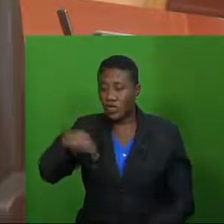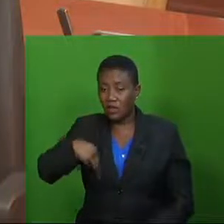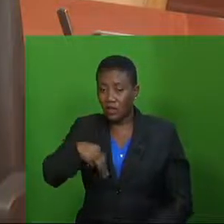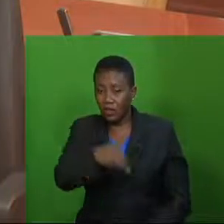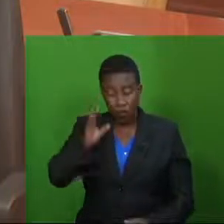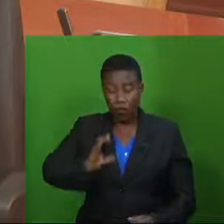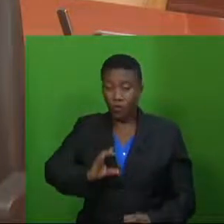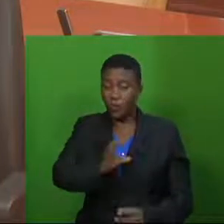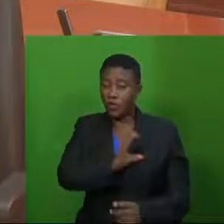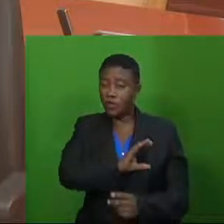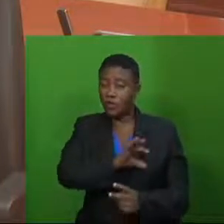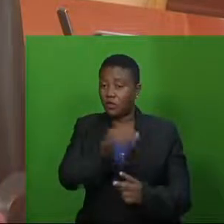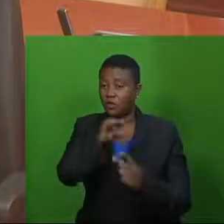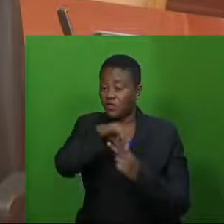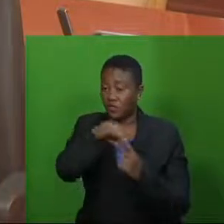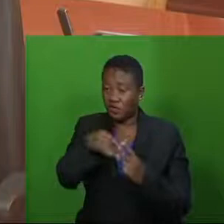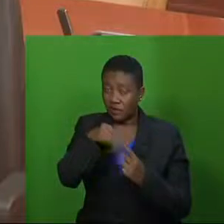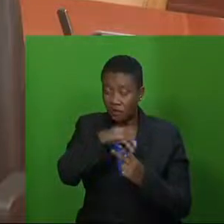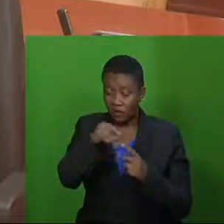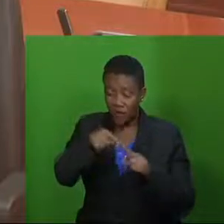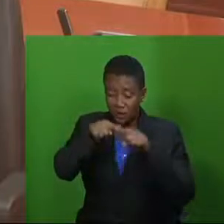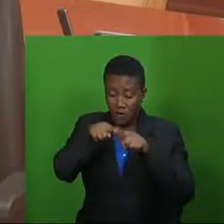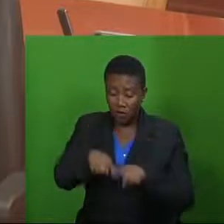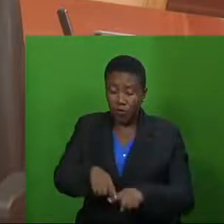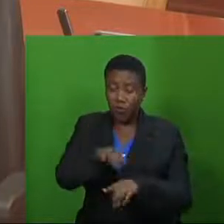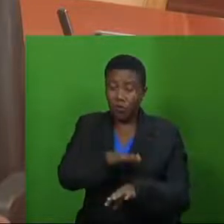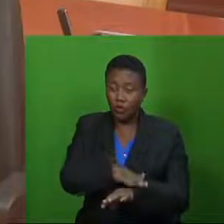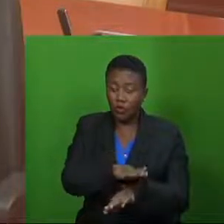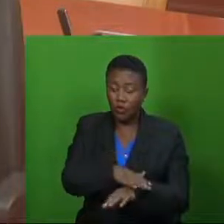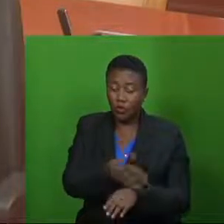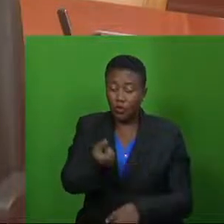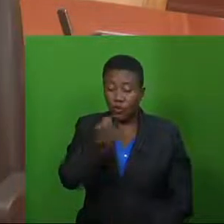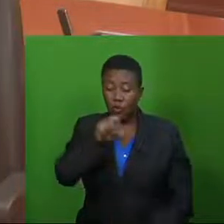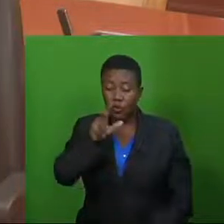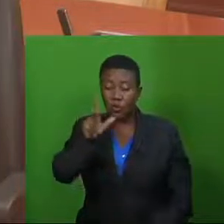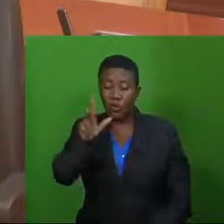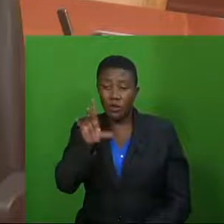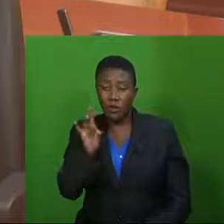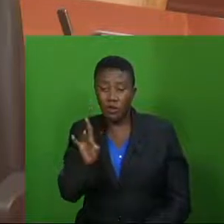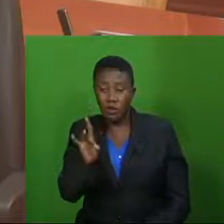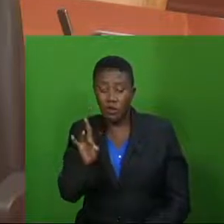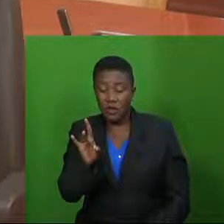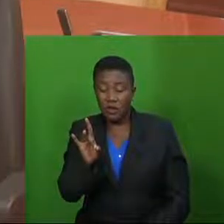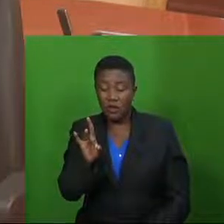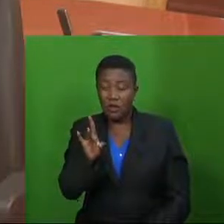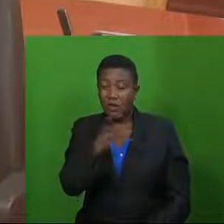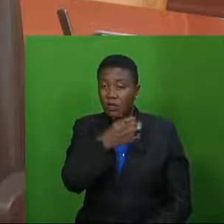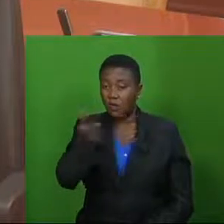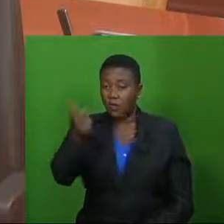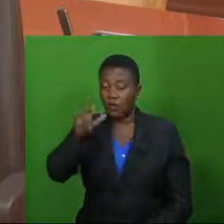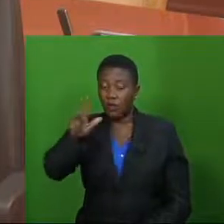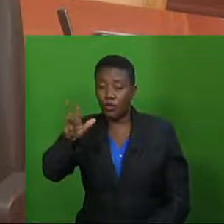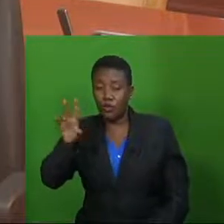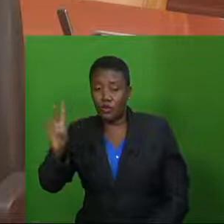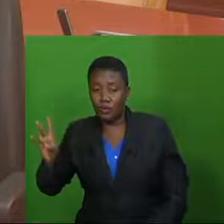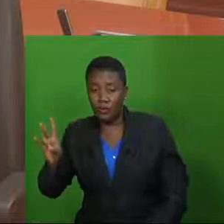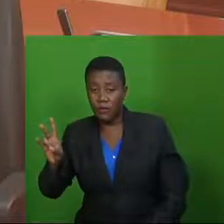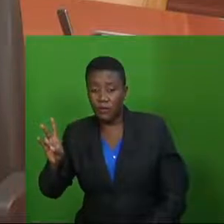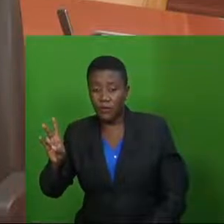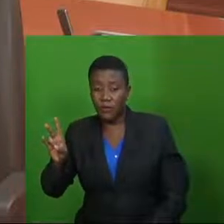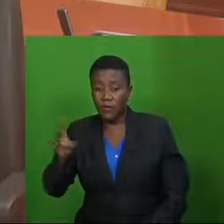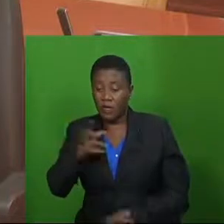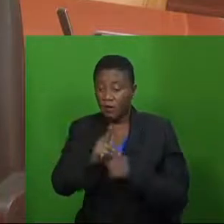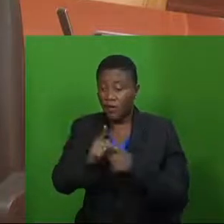on Selection. That based on the approved ratio of 138 to 137 and the conventions and practices of the